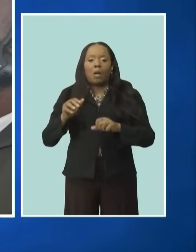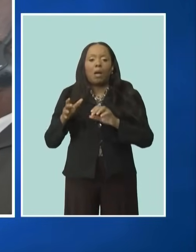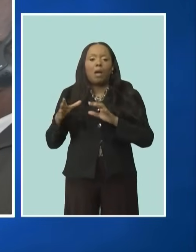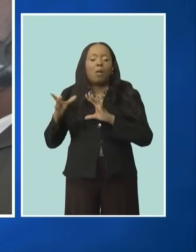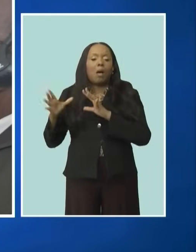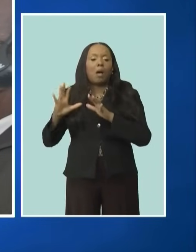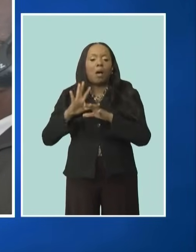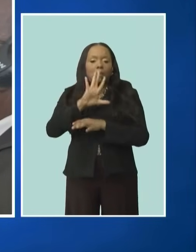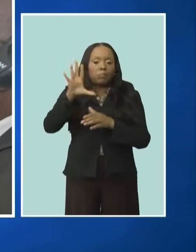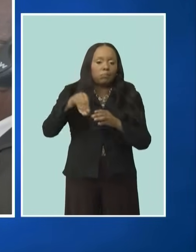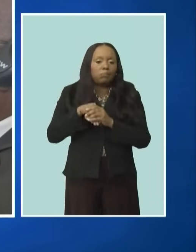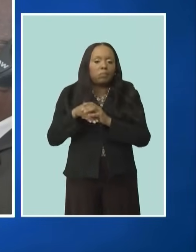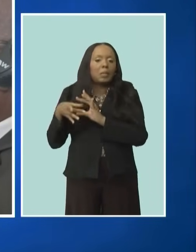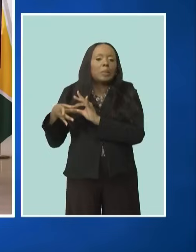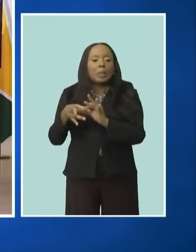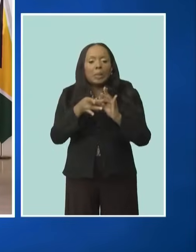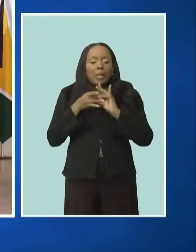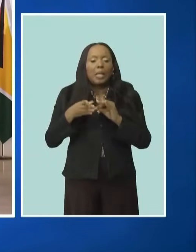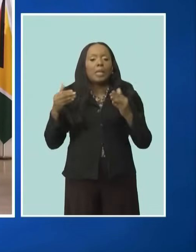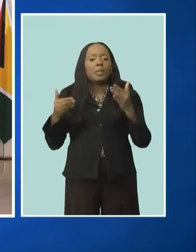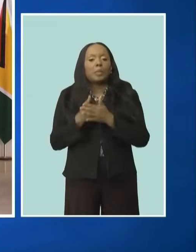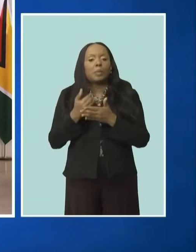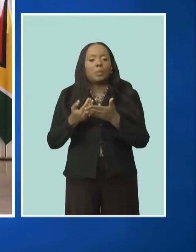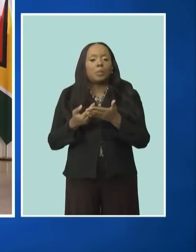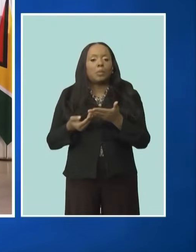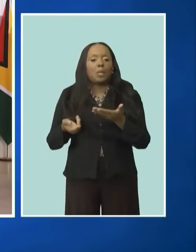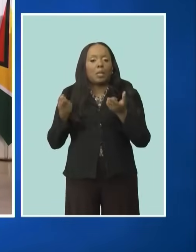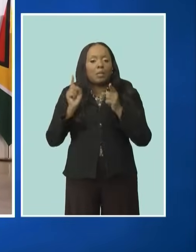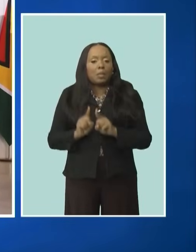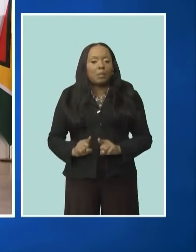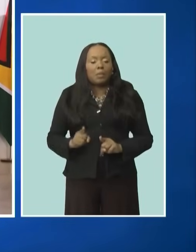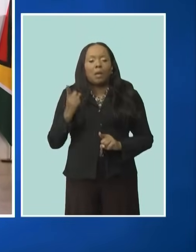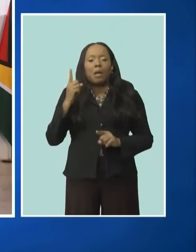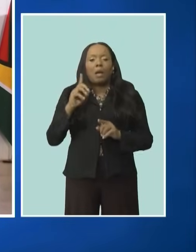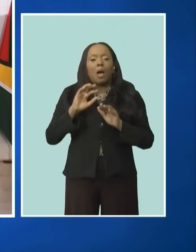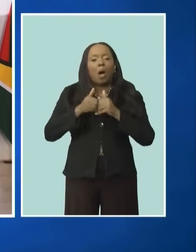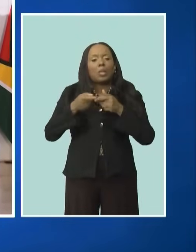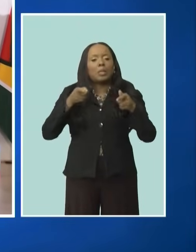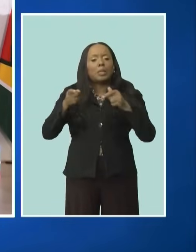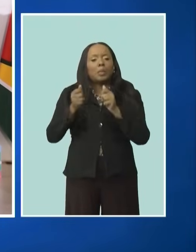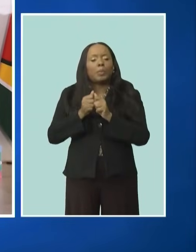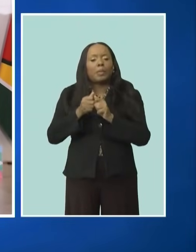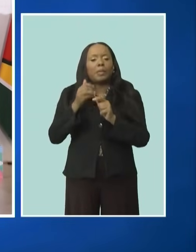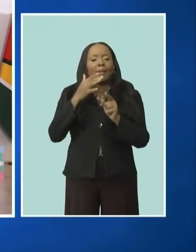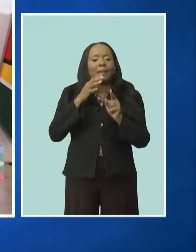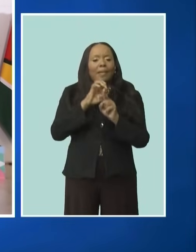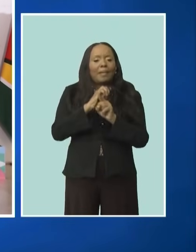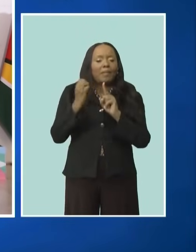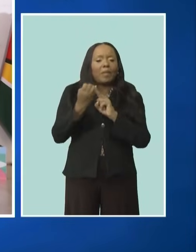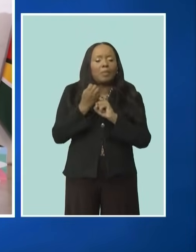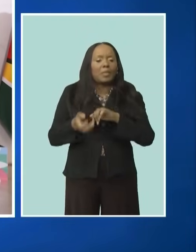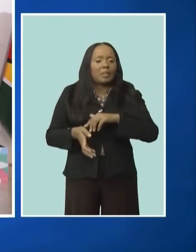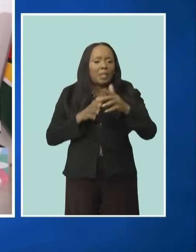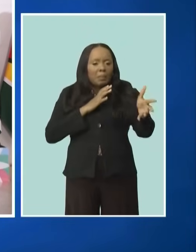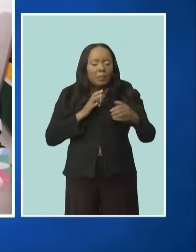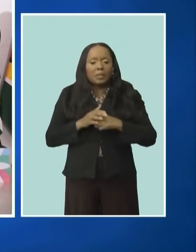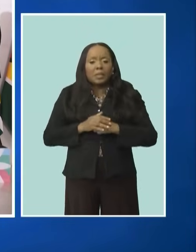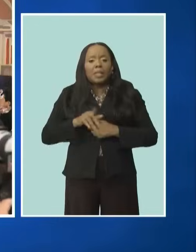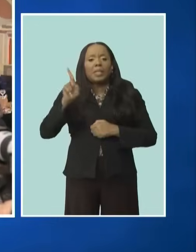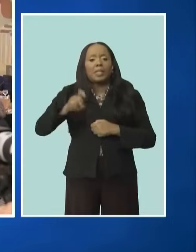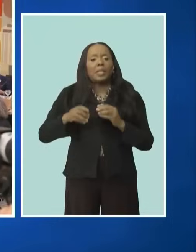sustained coalition and new pact to address environmental damage. She stressed the need for renewed global dialogue